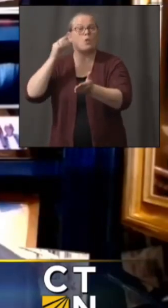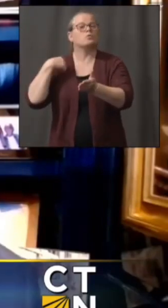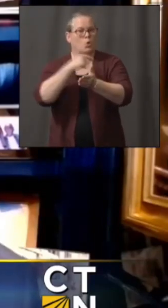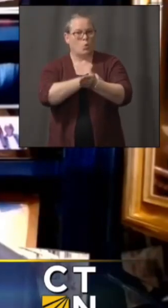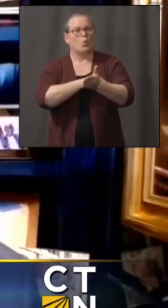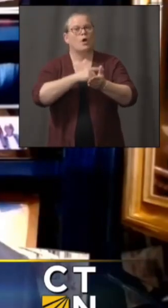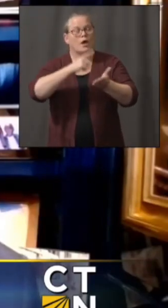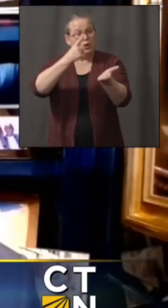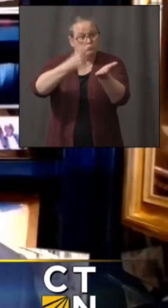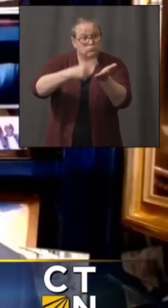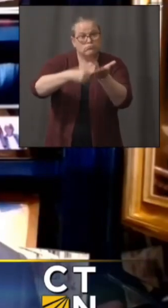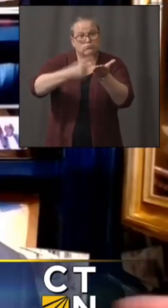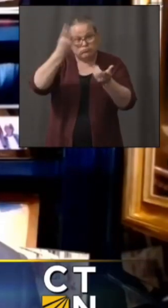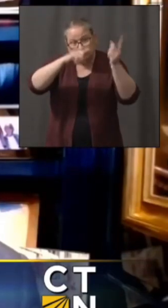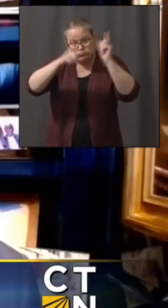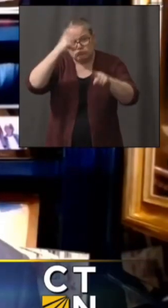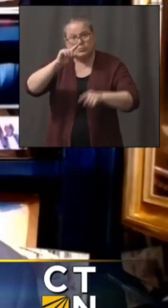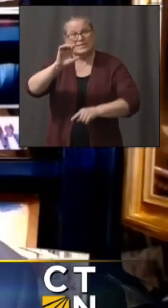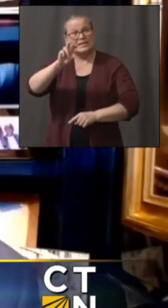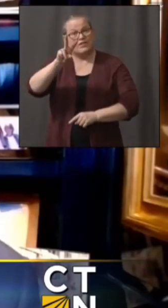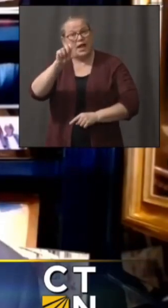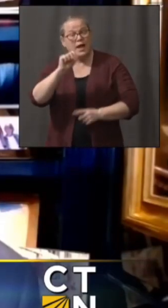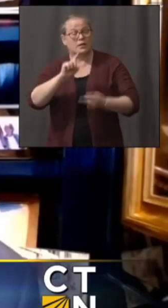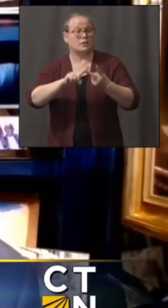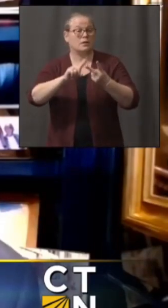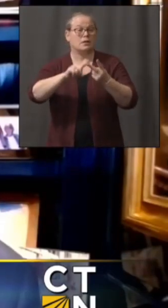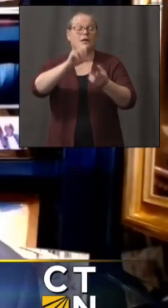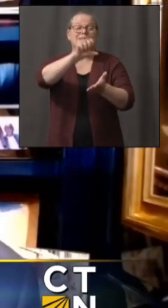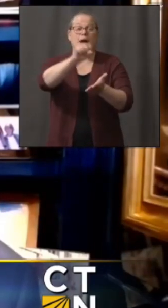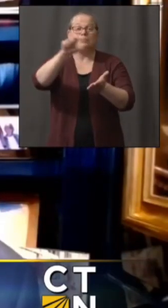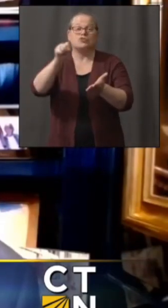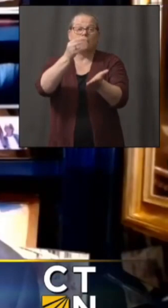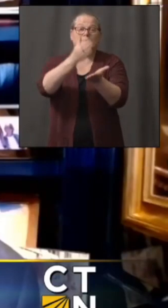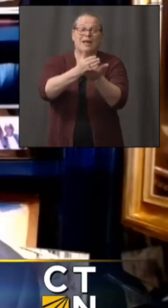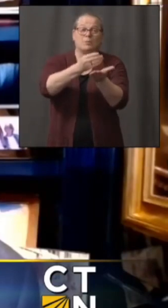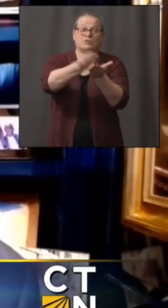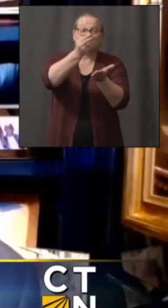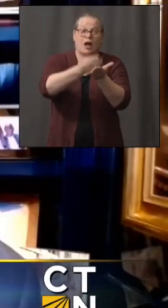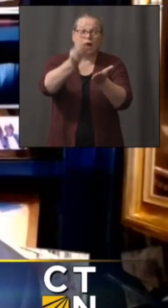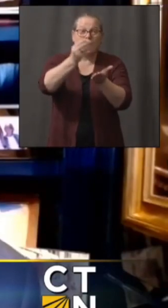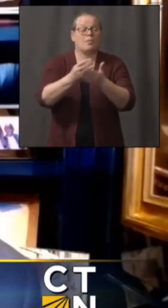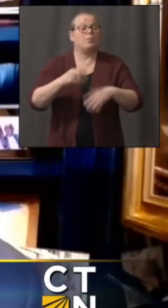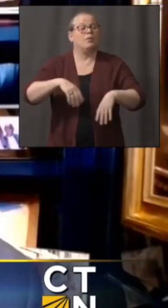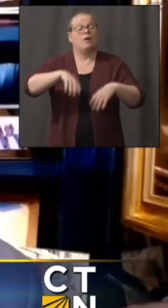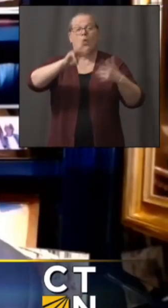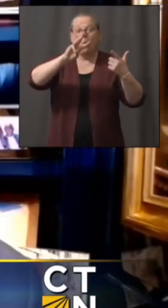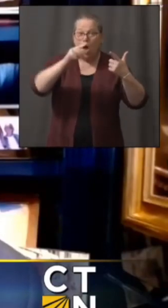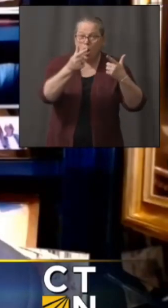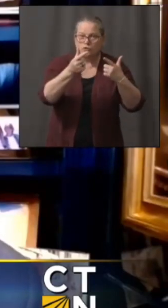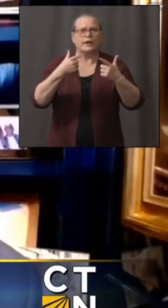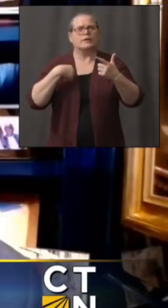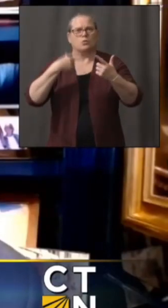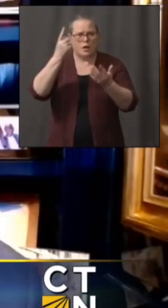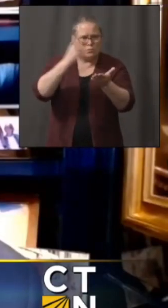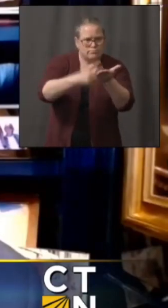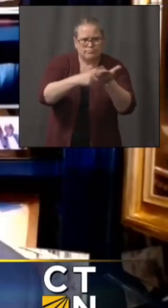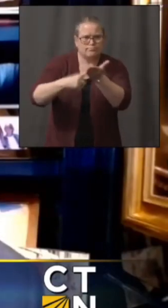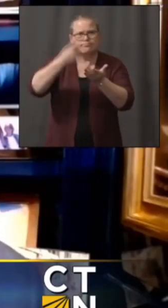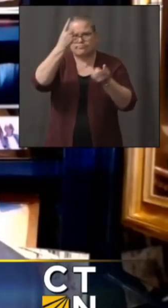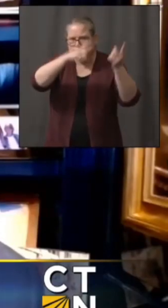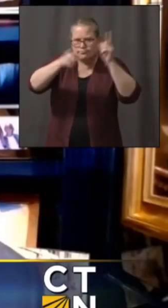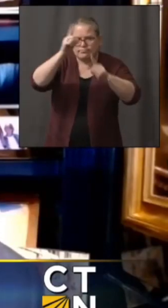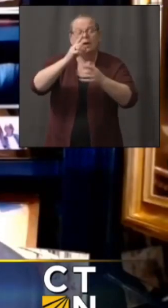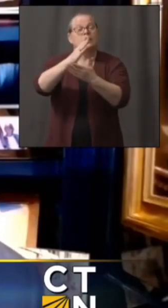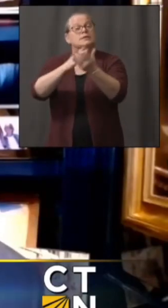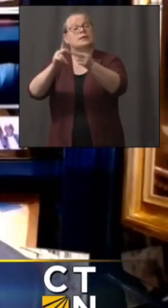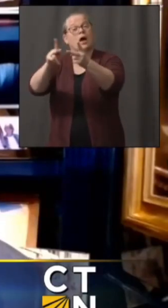Shop. The hospitals have sub-freezing refrigeration. Other places it'll arrive in dry ice where it